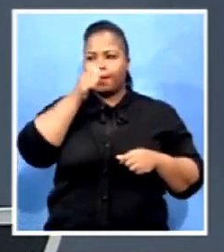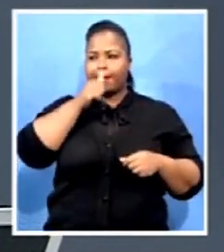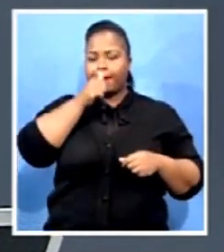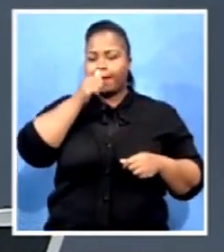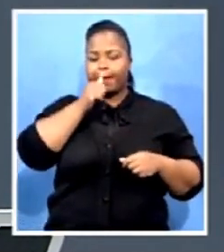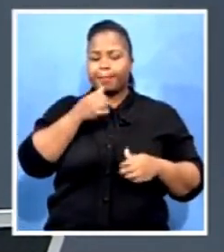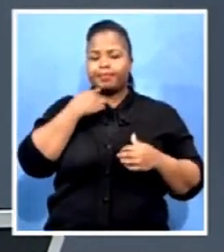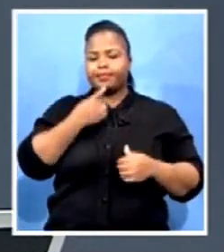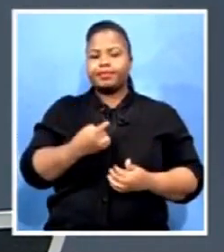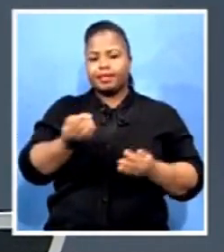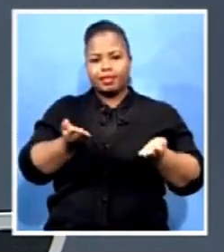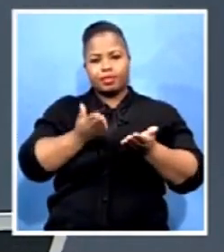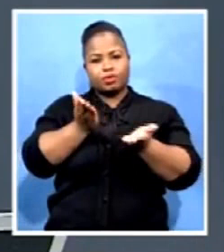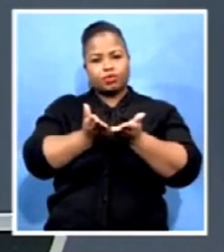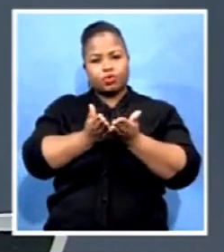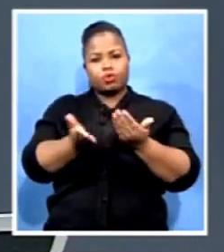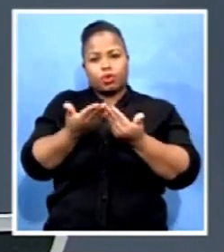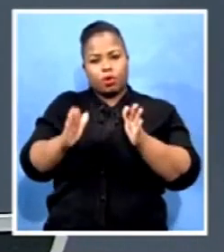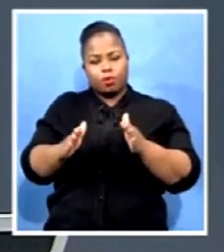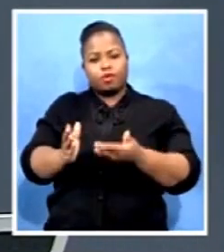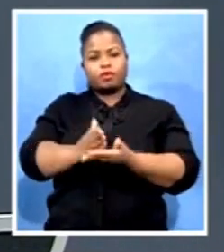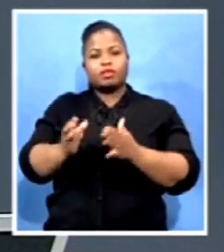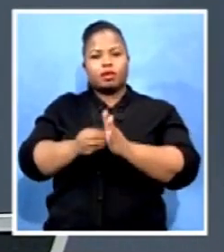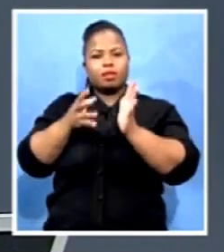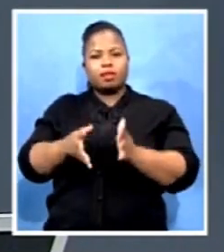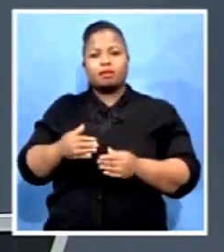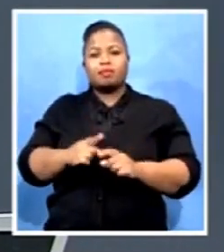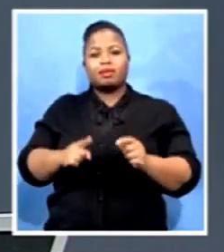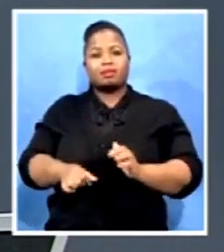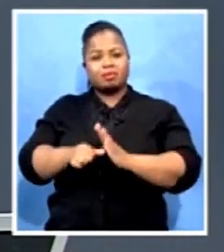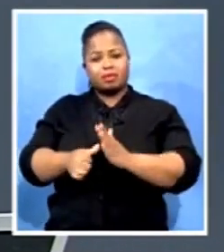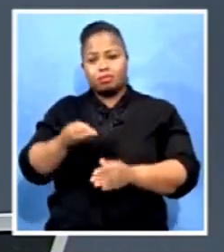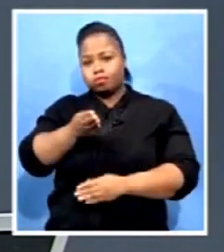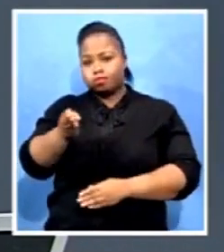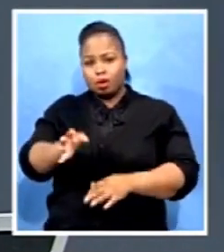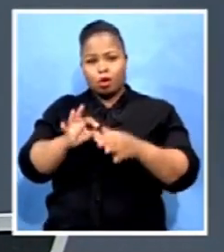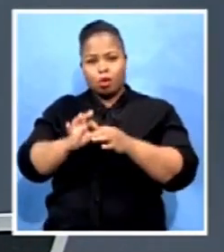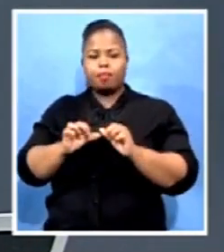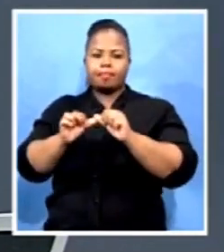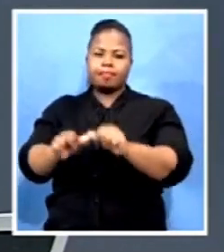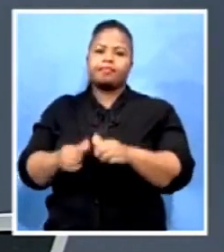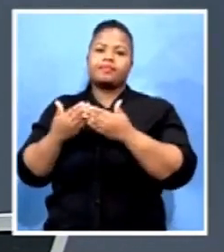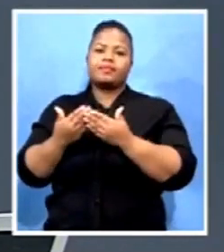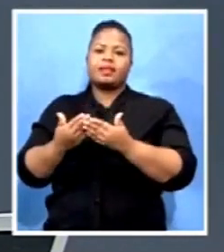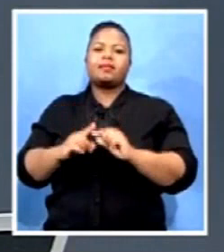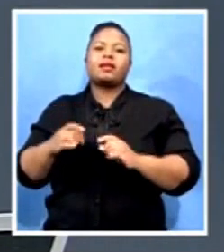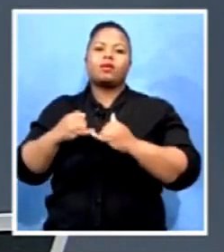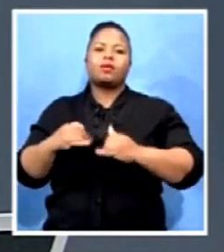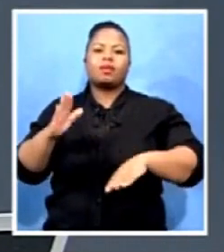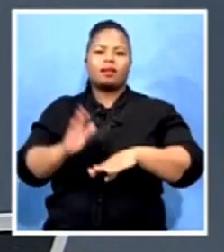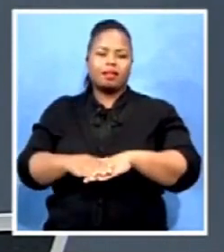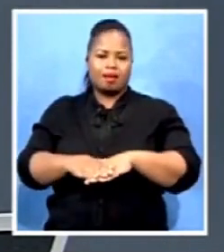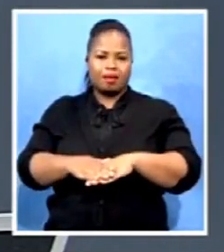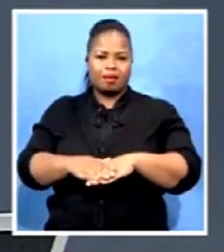for those who are still at home to continue with their studies. But with online access being a challenge